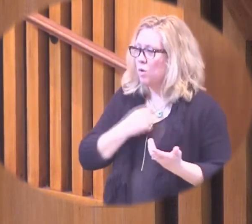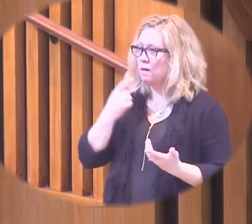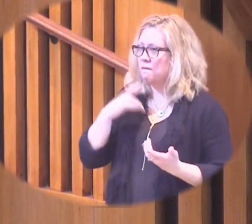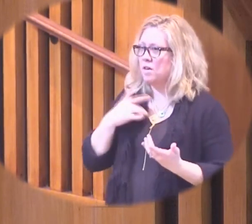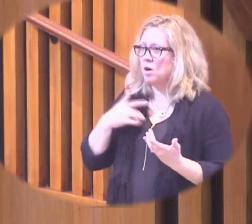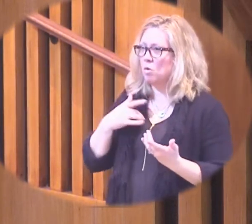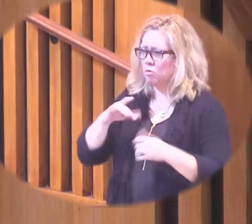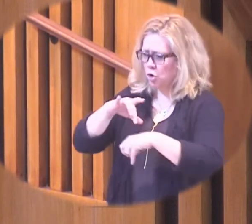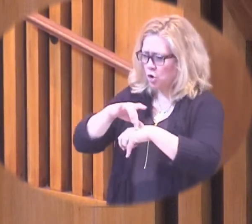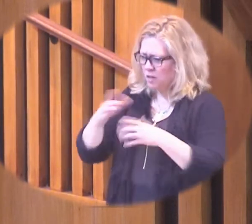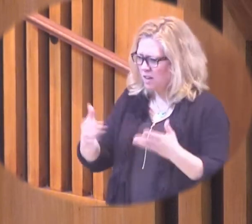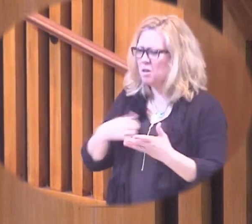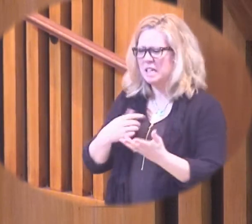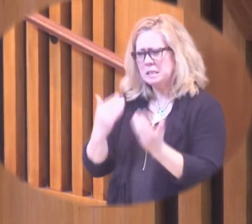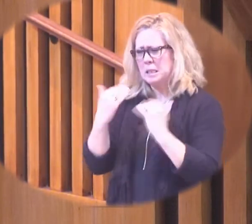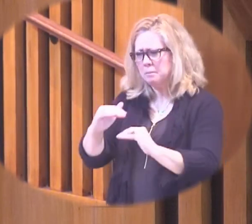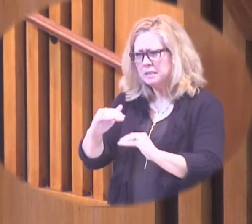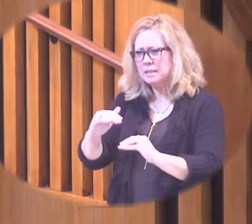and in the forever,